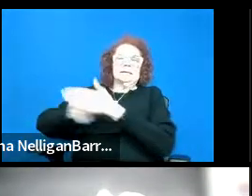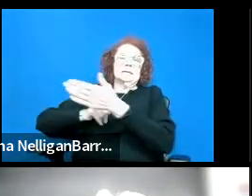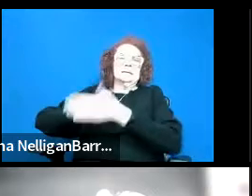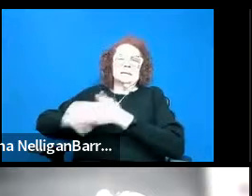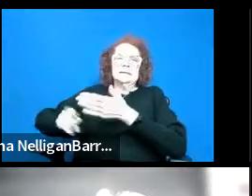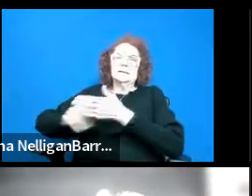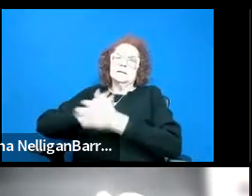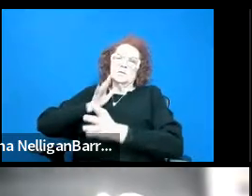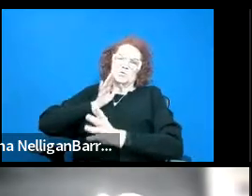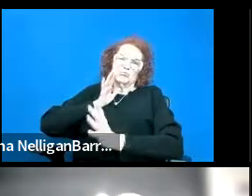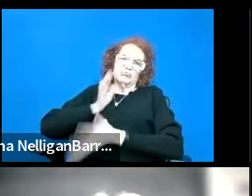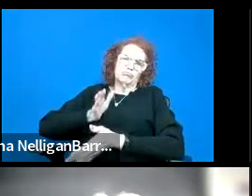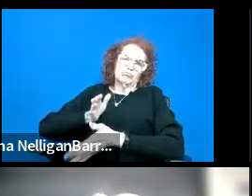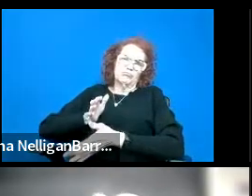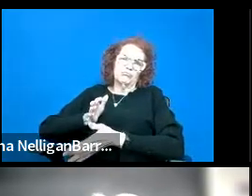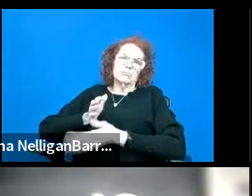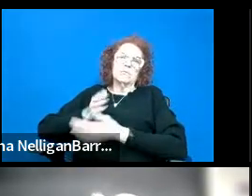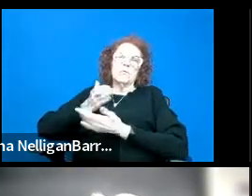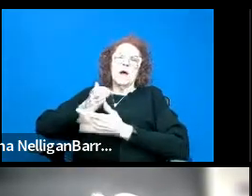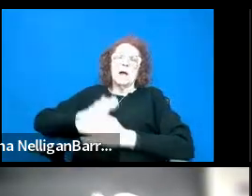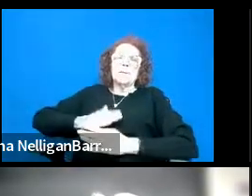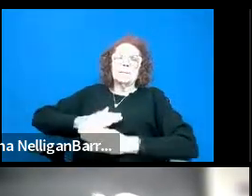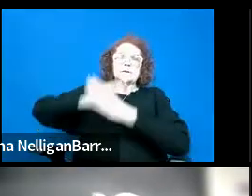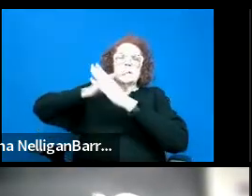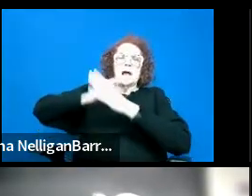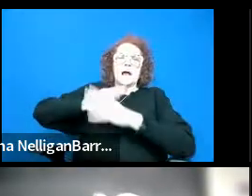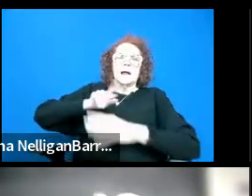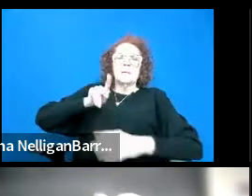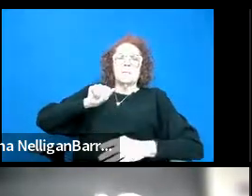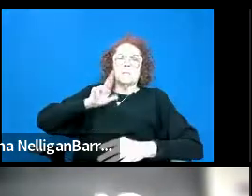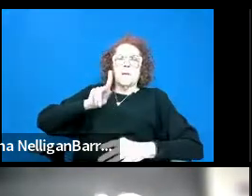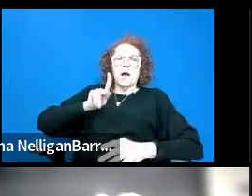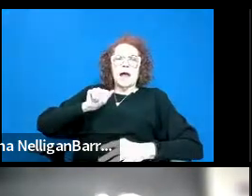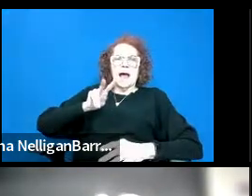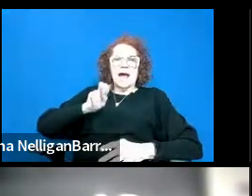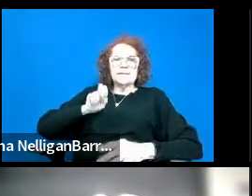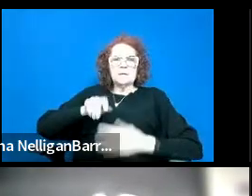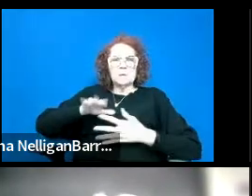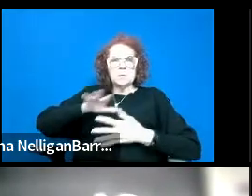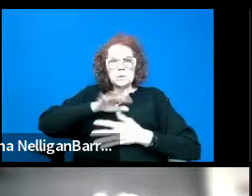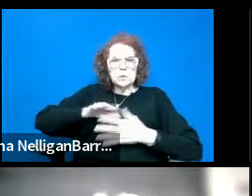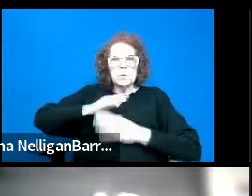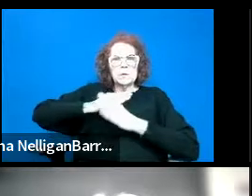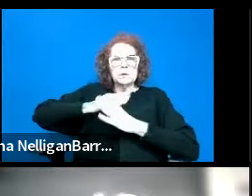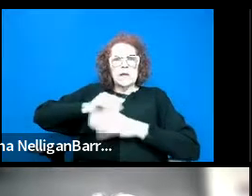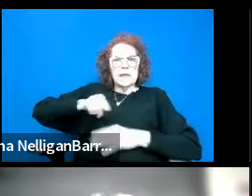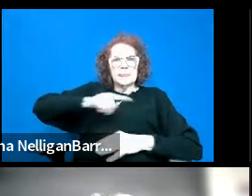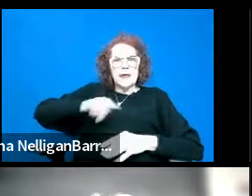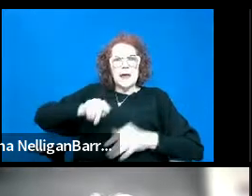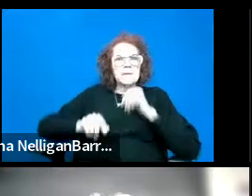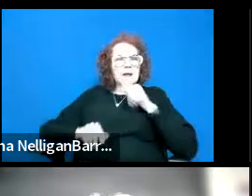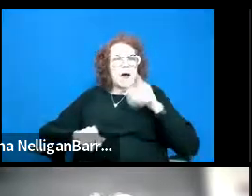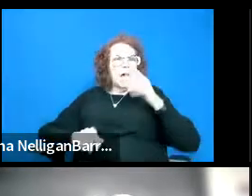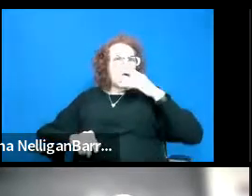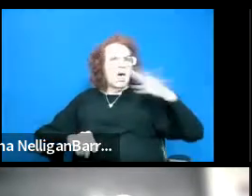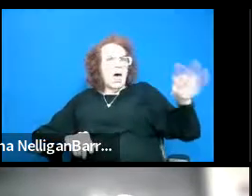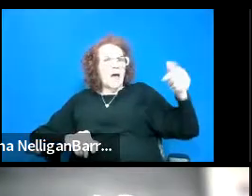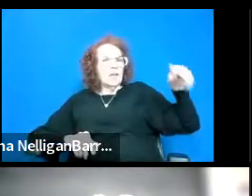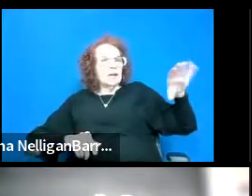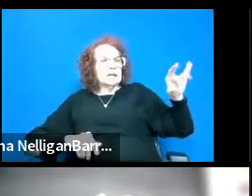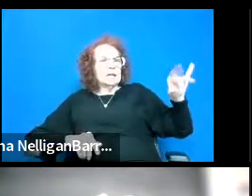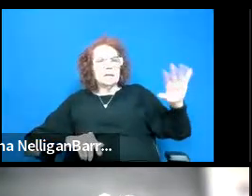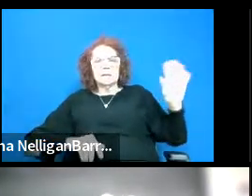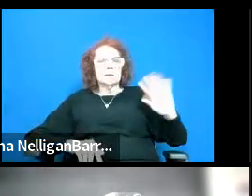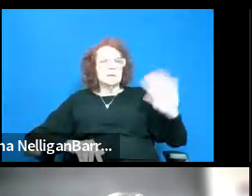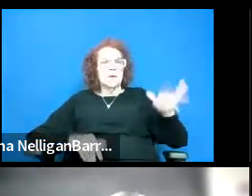landlords and not the Avenue D landlords. So there's a lot to that. And I definitely